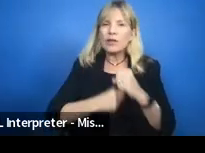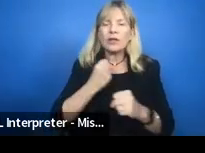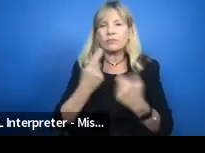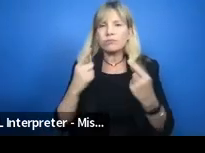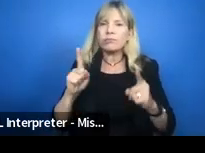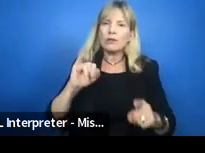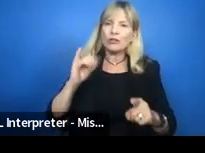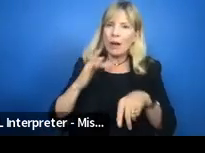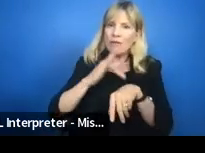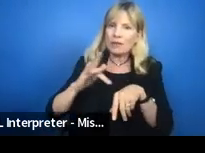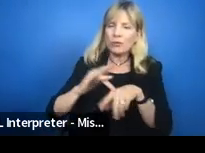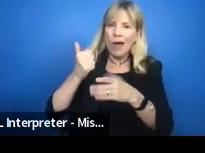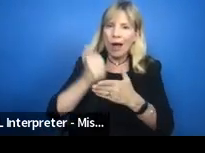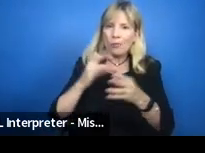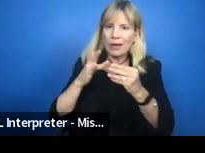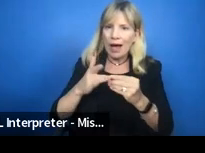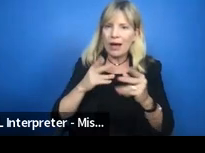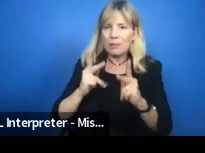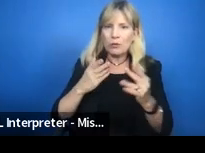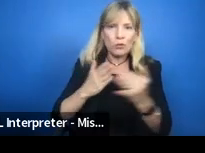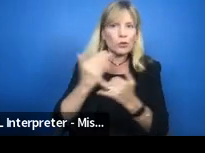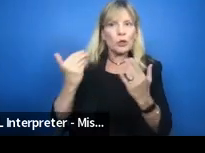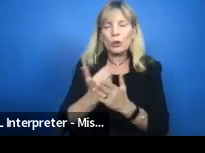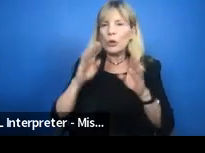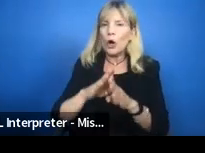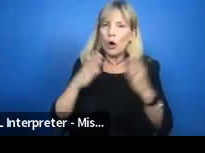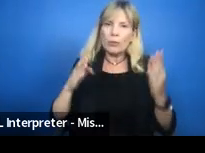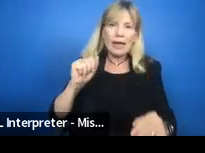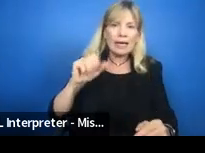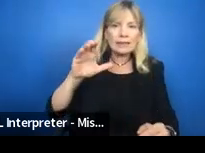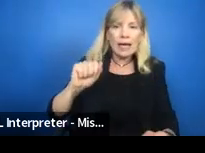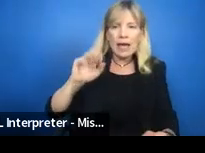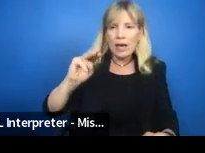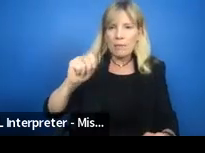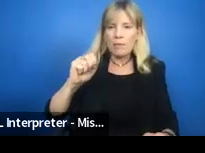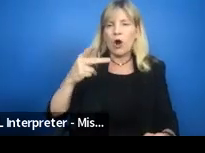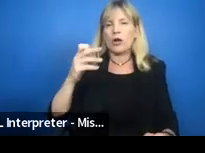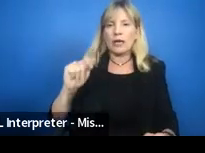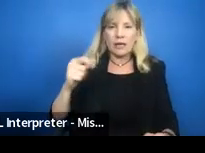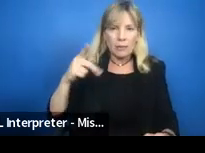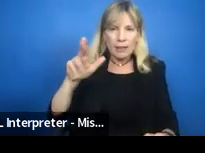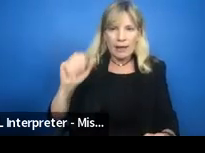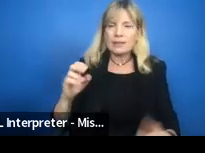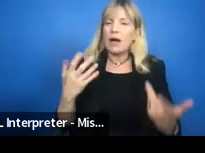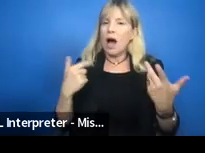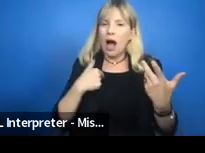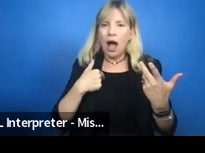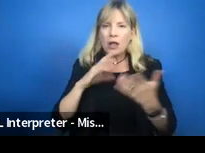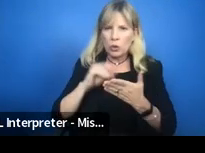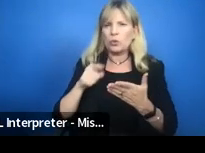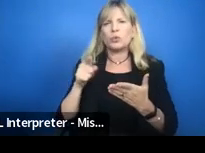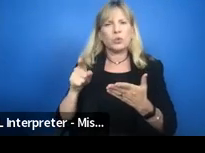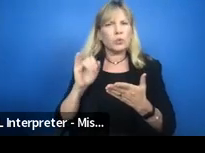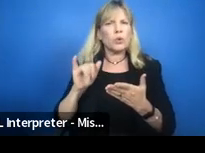the job opened up to help guide people through the newly opened ACA marketplaces. After having learned just how